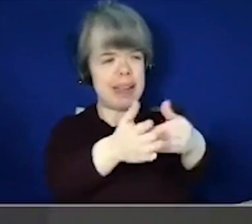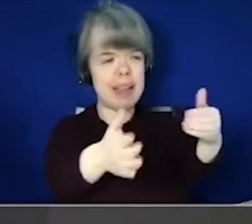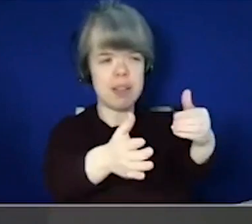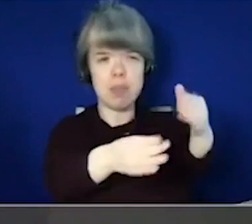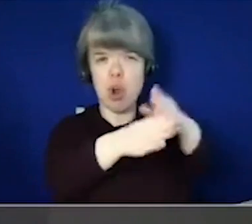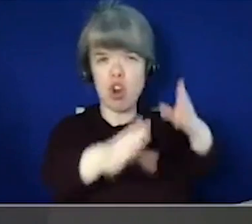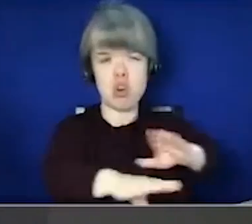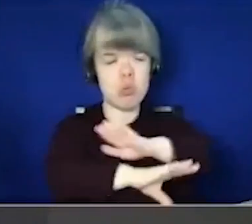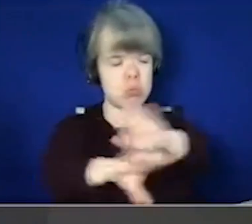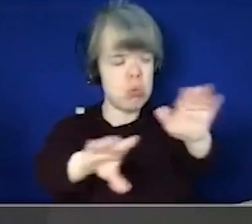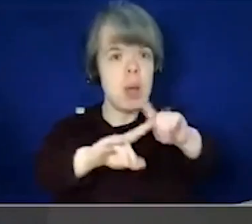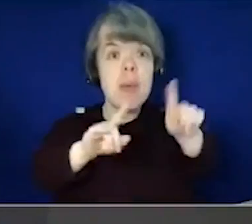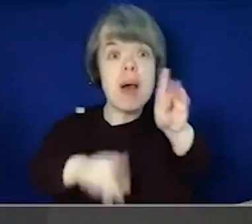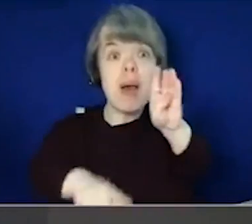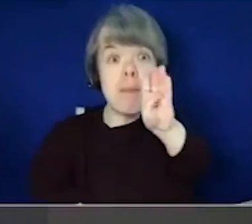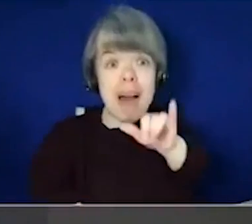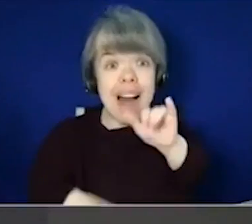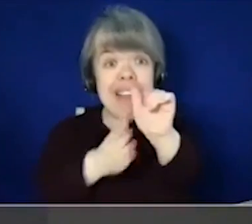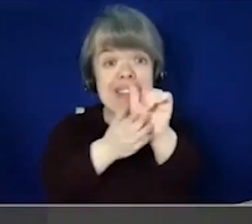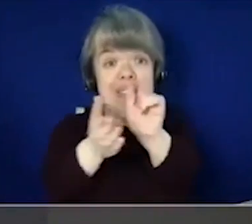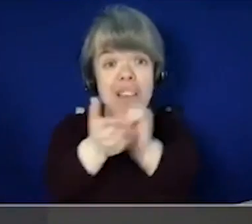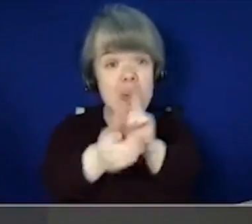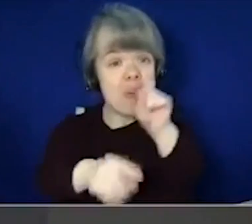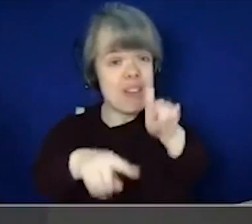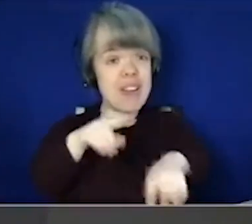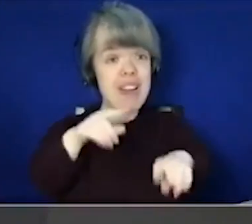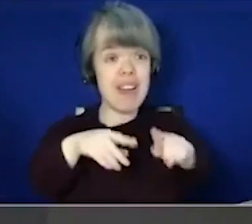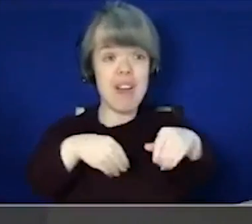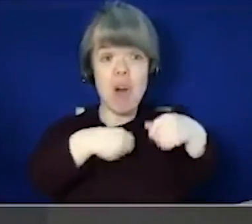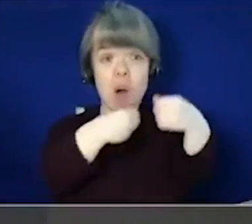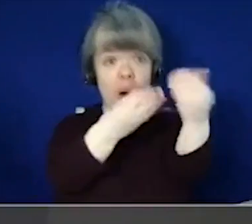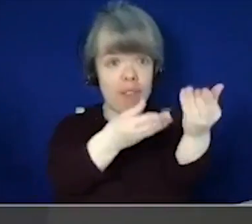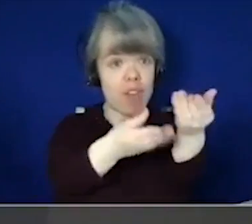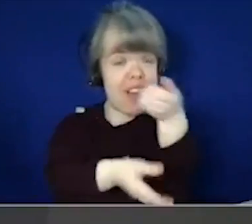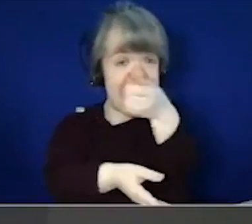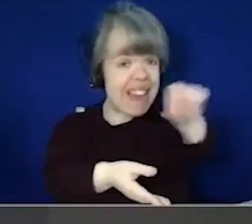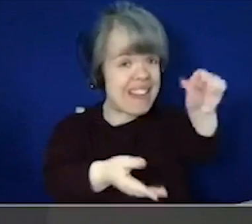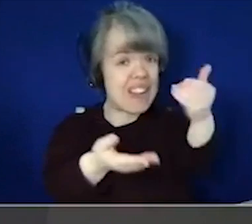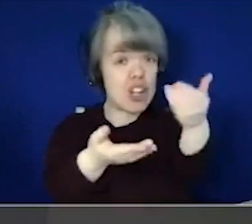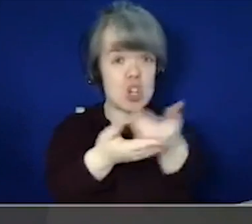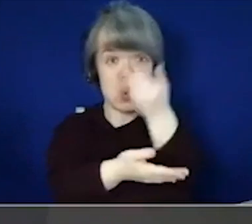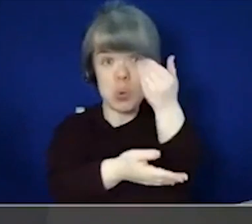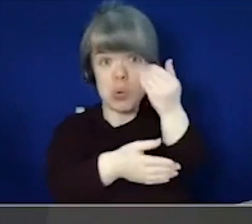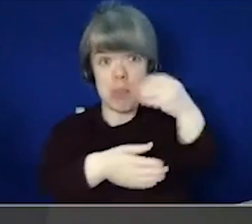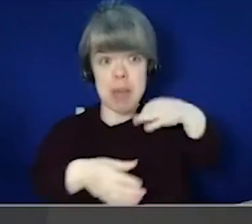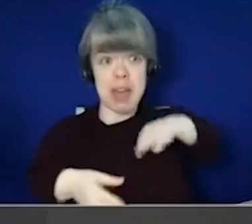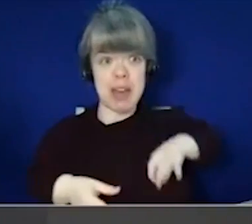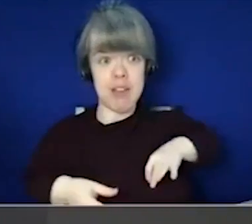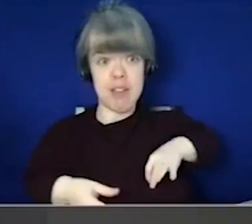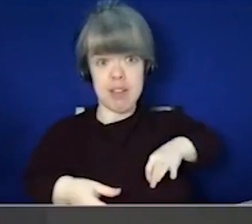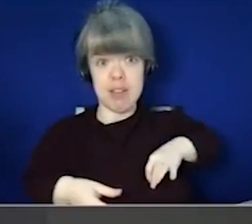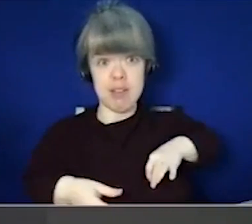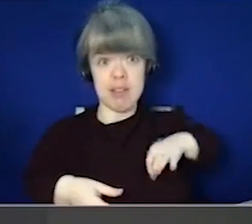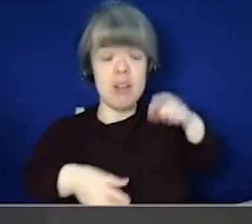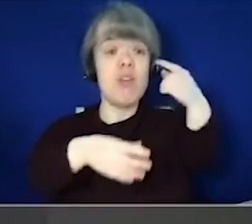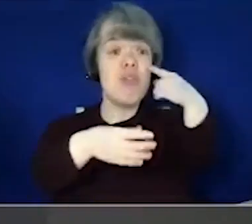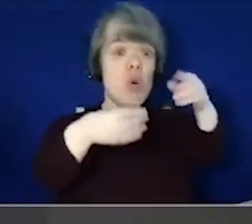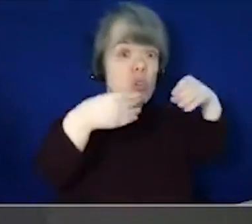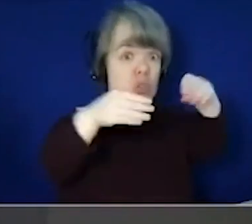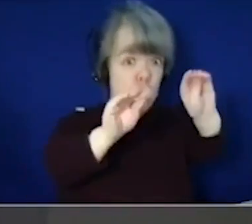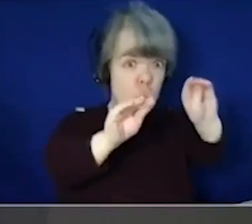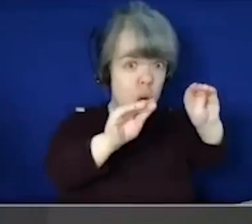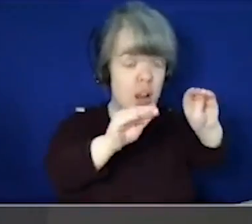were in British Columbia a few years ago, that all voted the union out. But again, our best approach at this moment is to